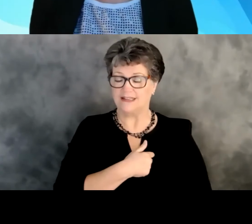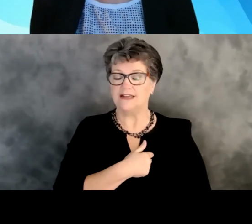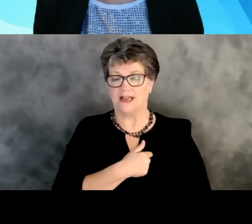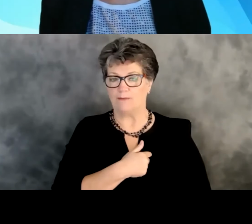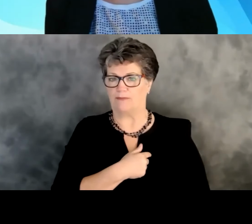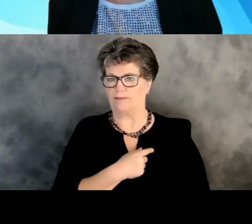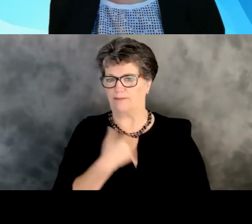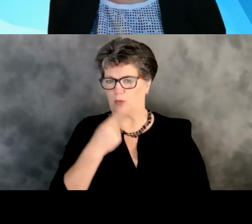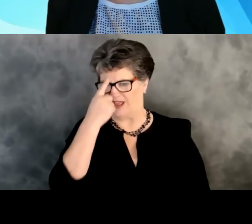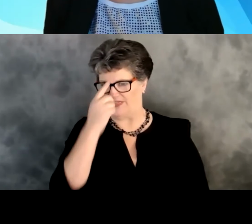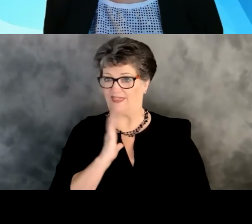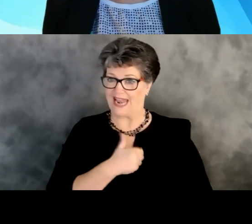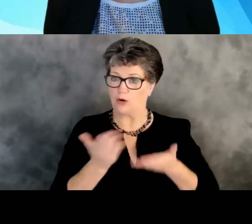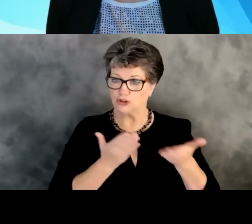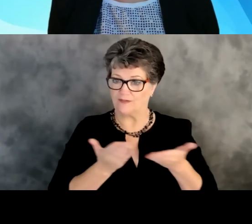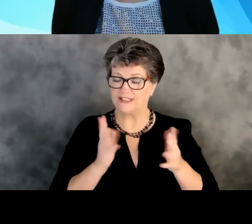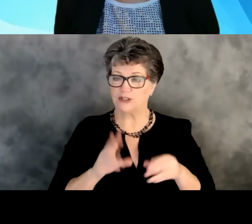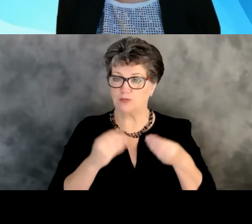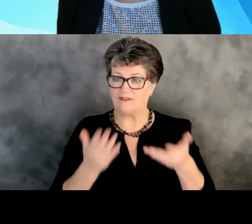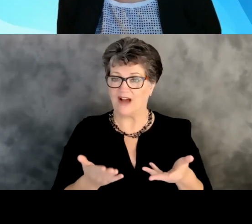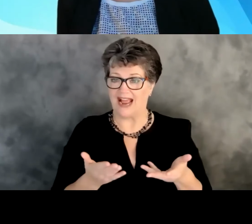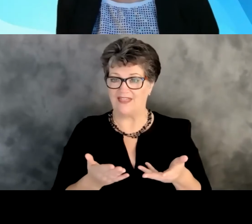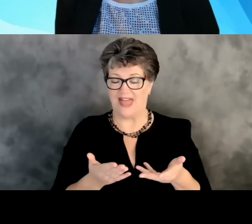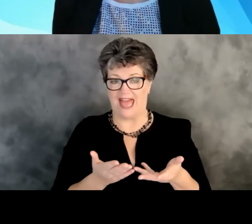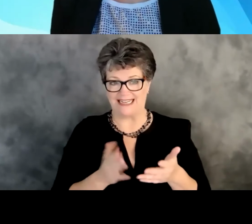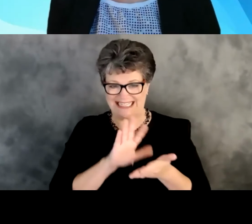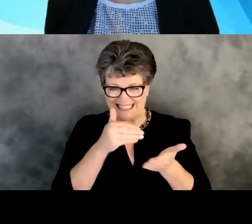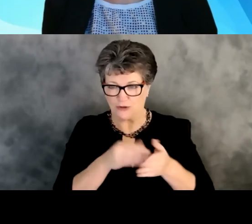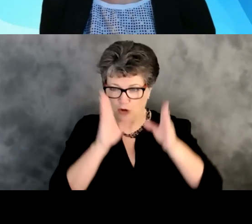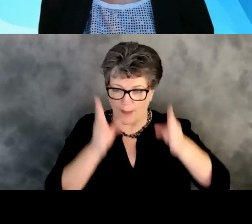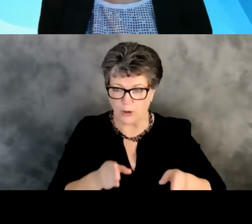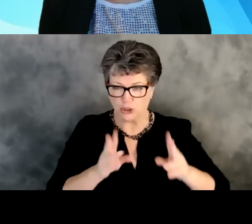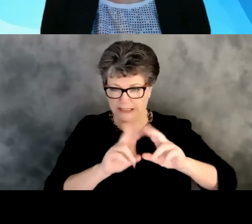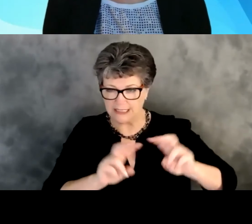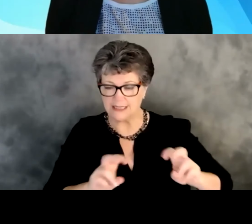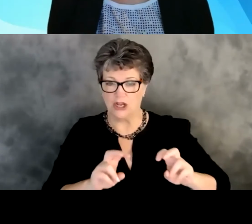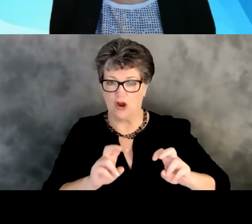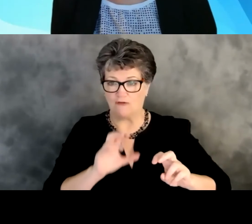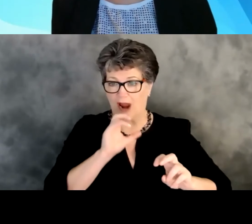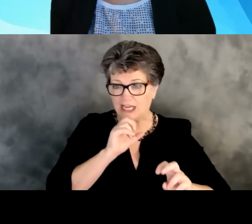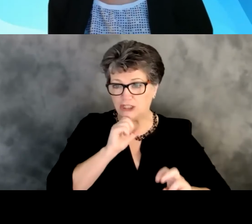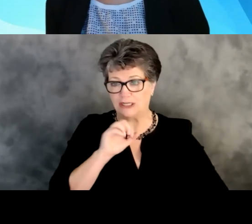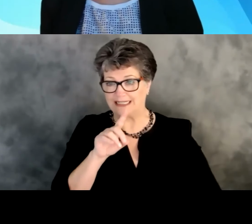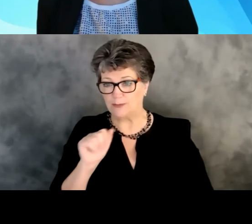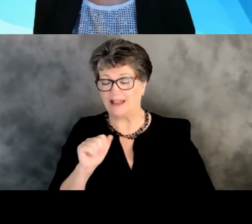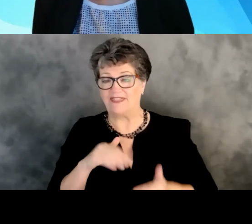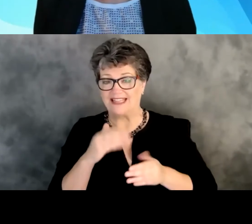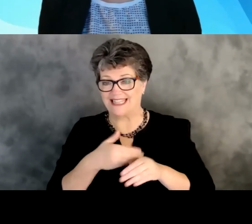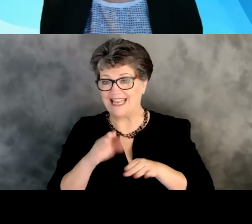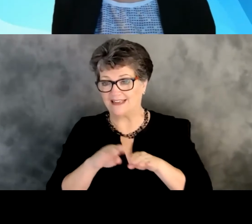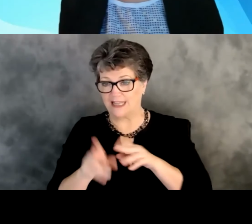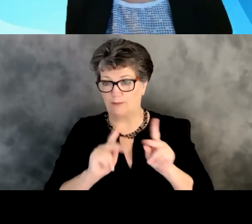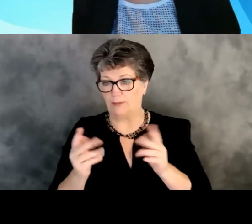think that our services provide that person-centered expertise in aging and disability that is the next step that people are looking for.